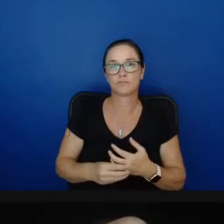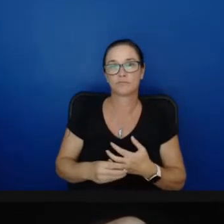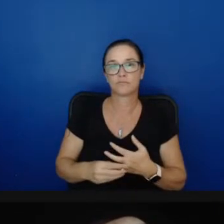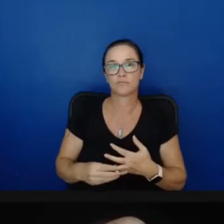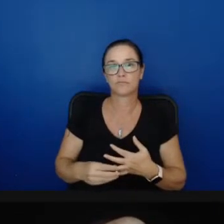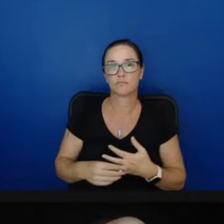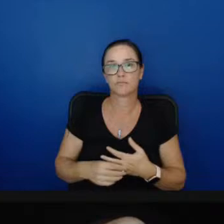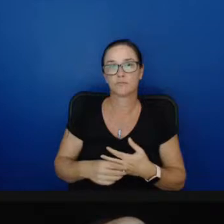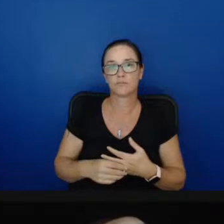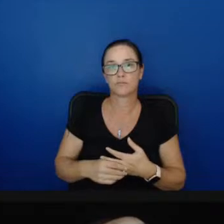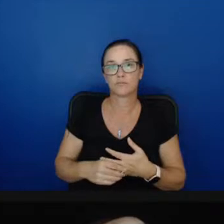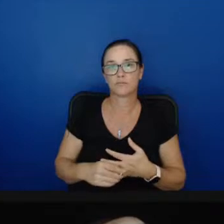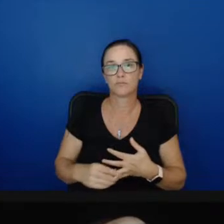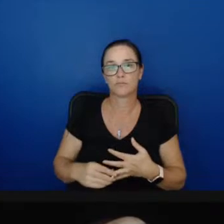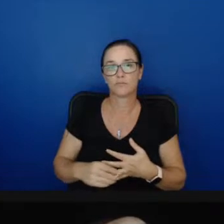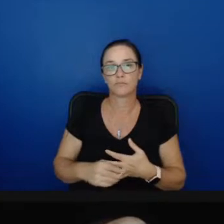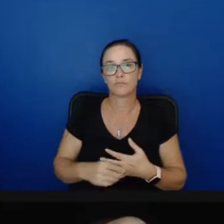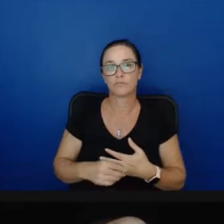Okay,